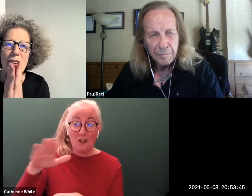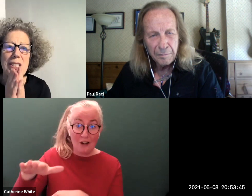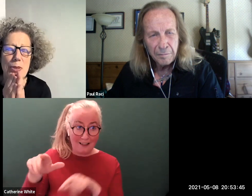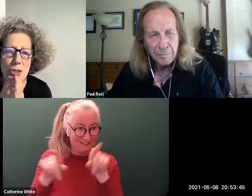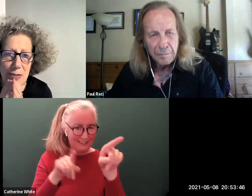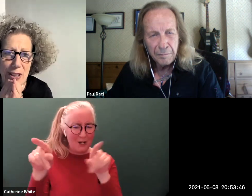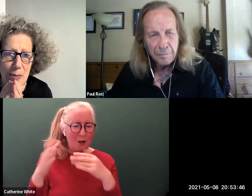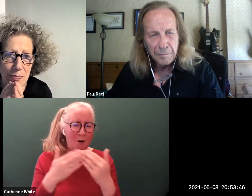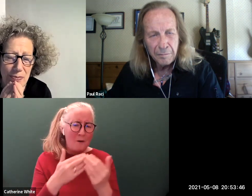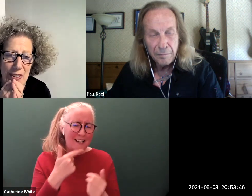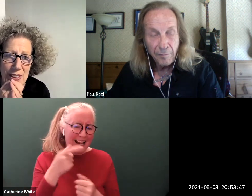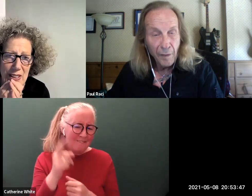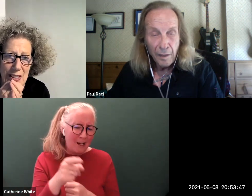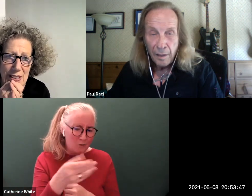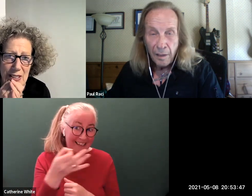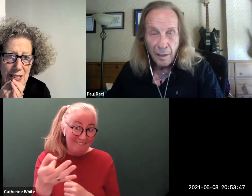What advice would you give them?